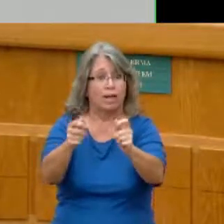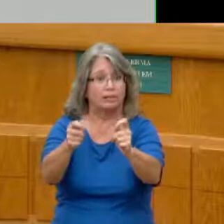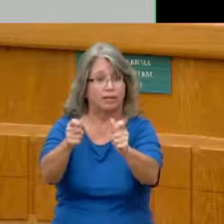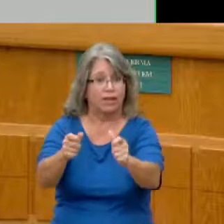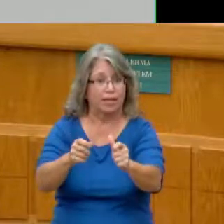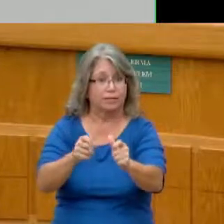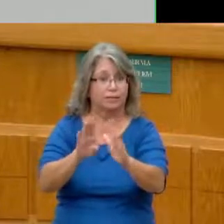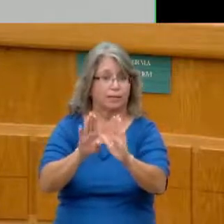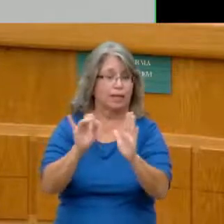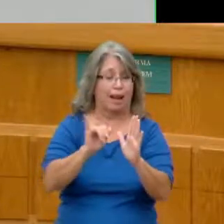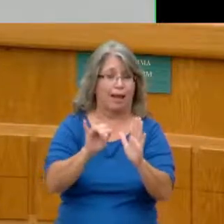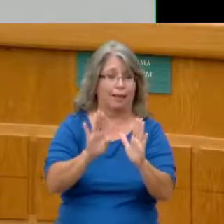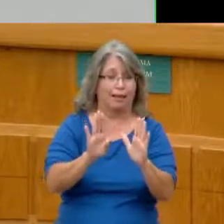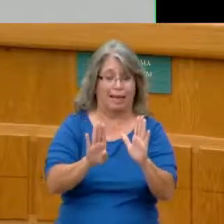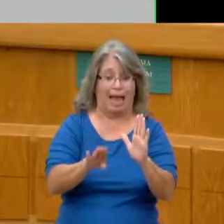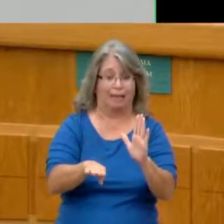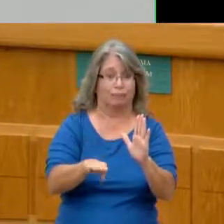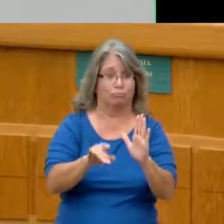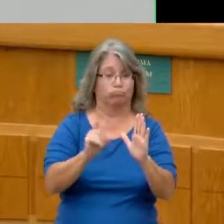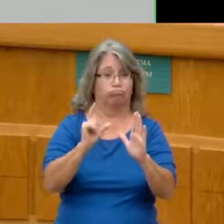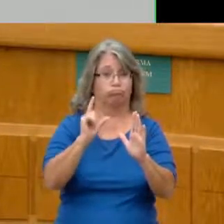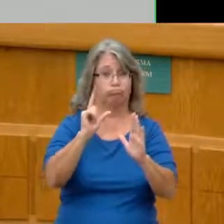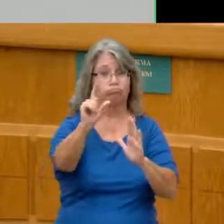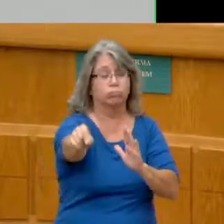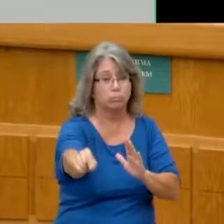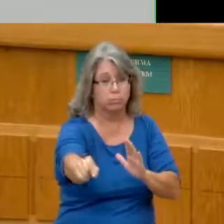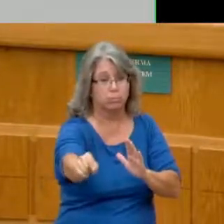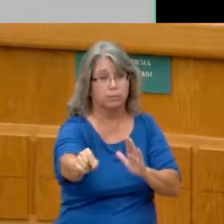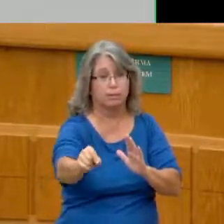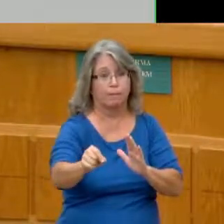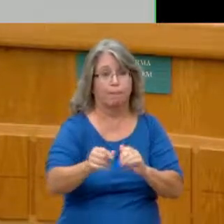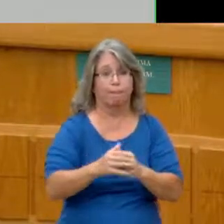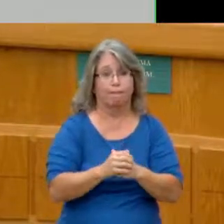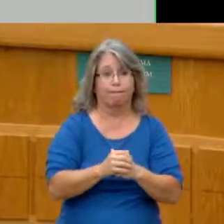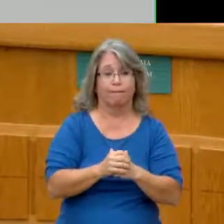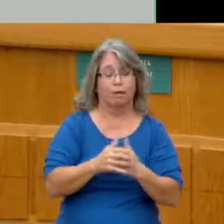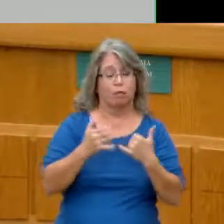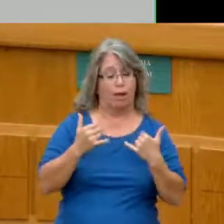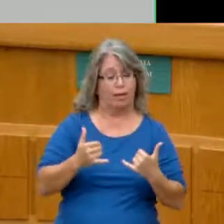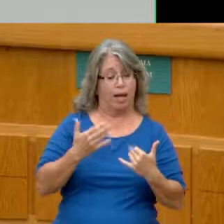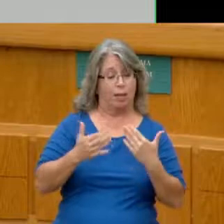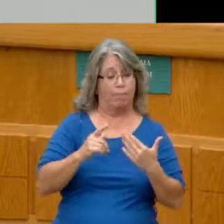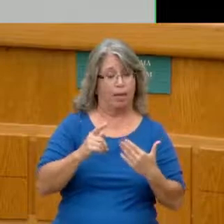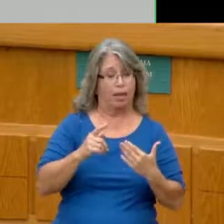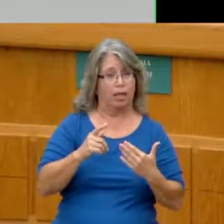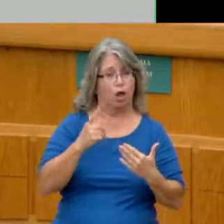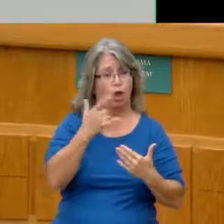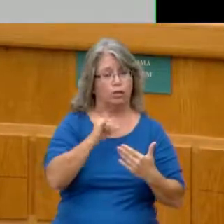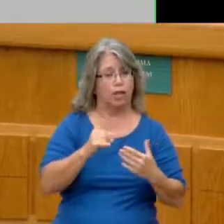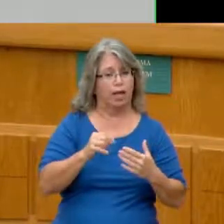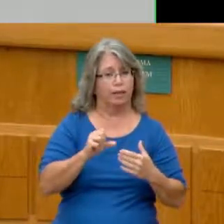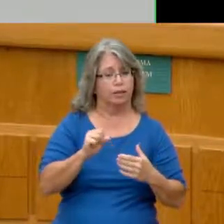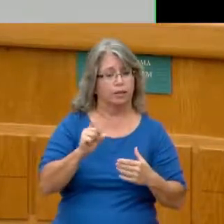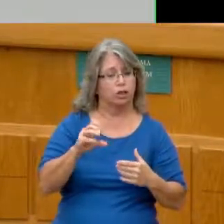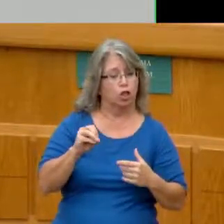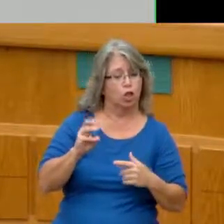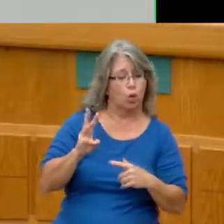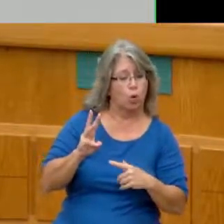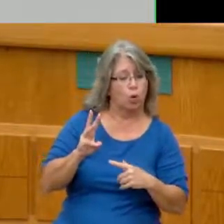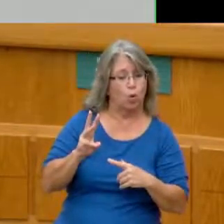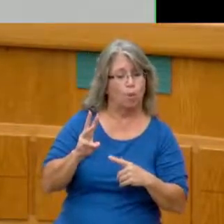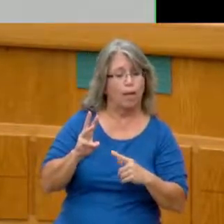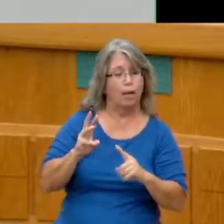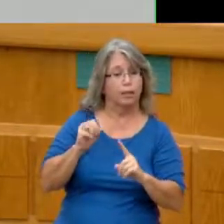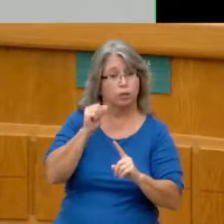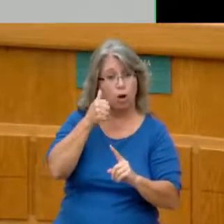phase again where we're going faster and faster and faster. Even though we might be going slow right now, we're going to be going faster tomorrow and faster